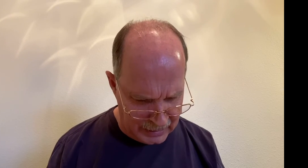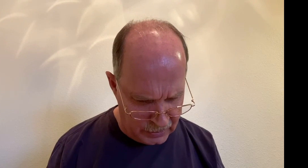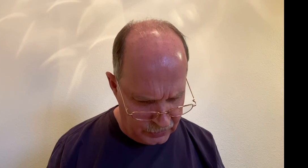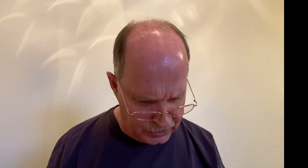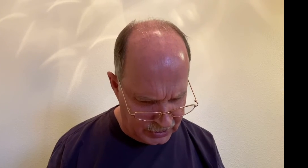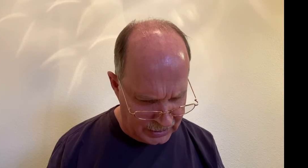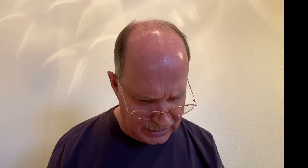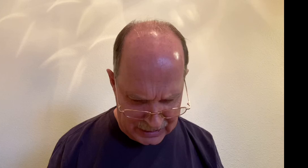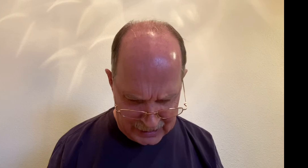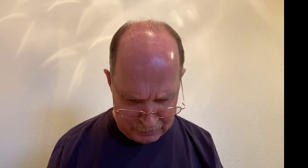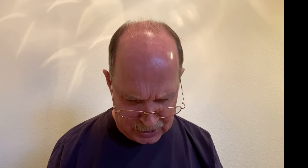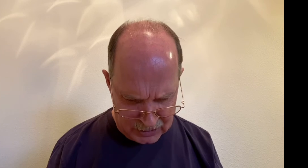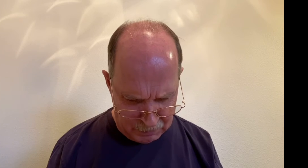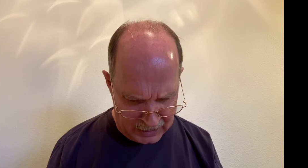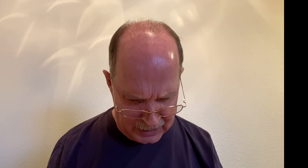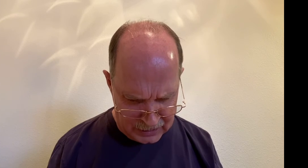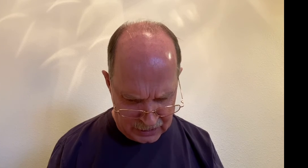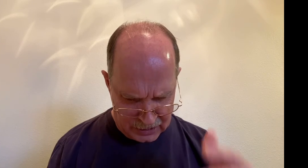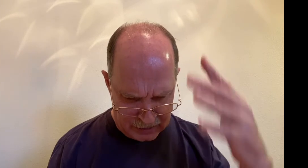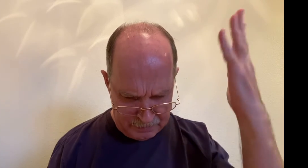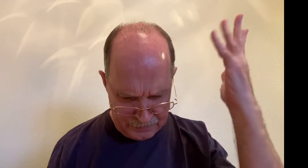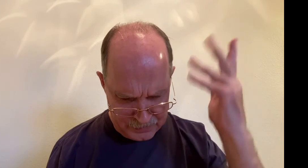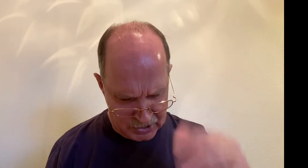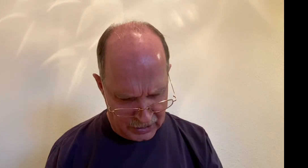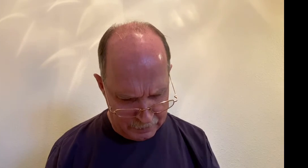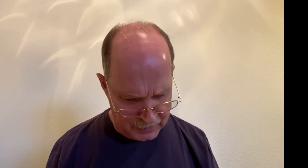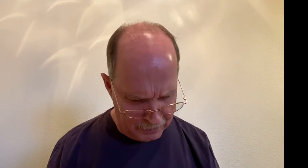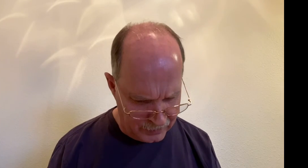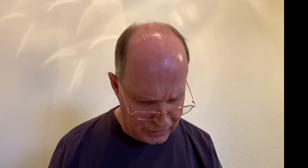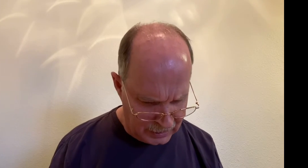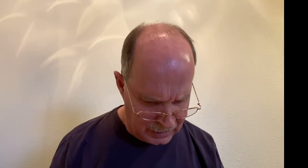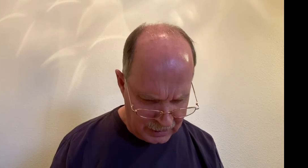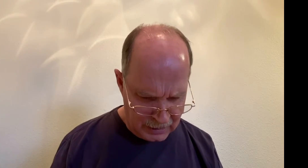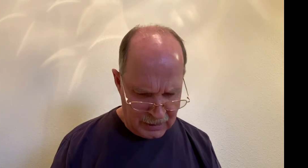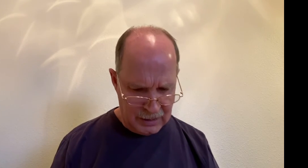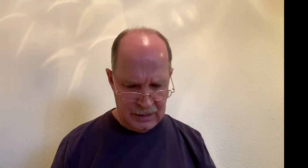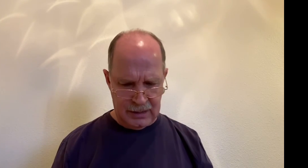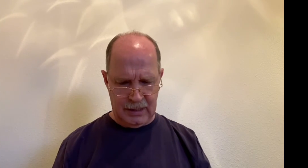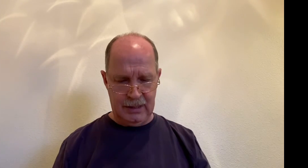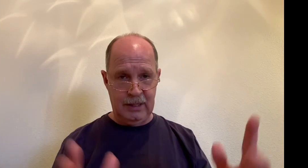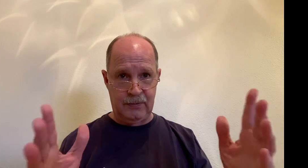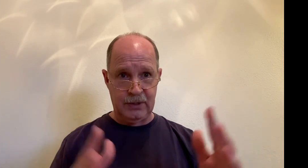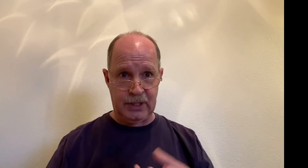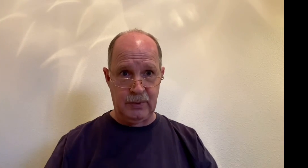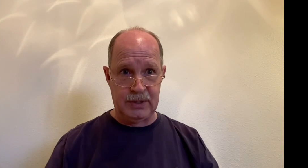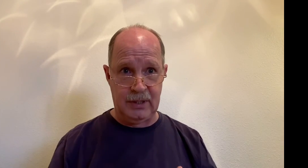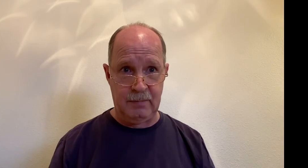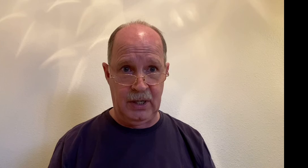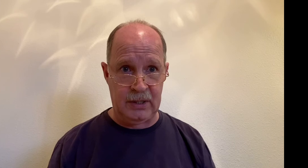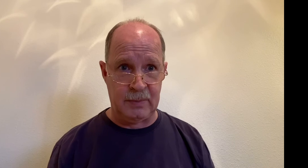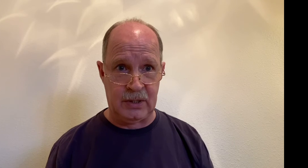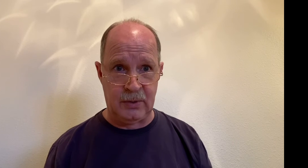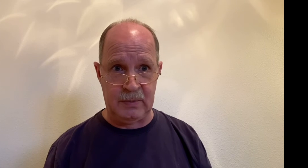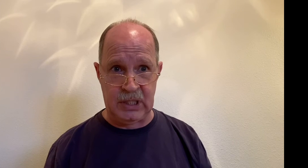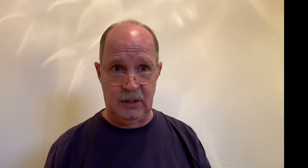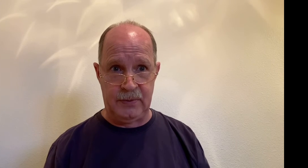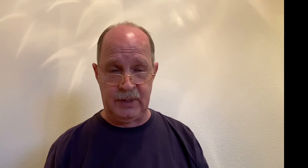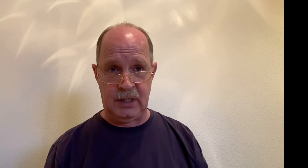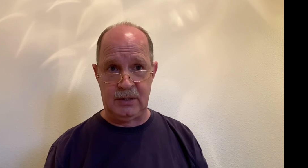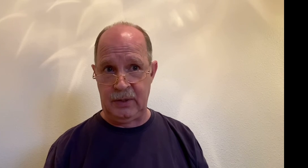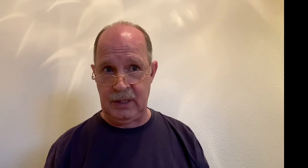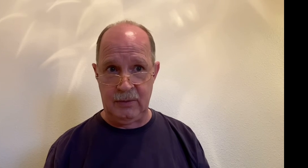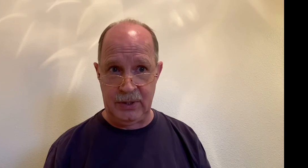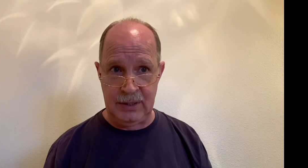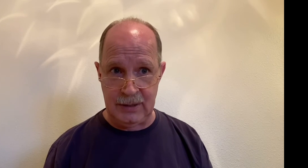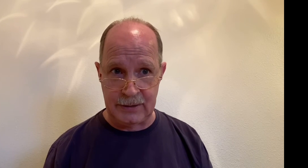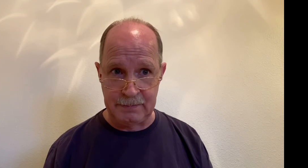He knows that at times his mind just stopped. And he feels he was an embarrassment to himself and the